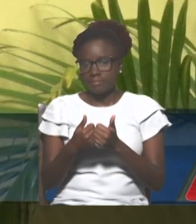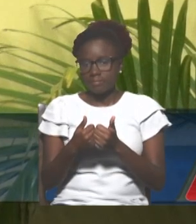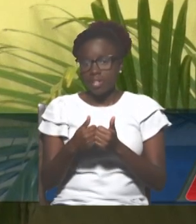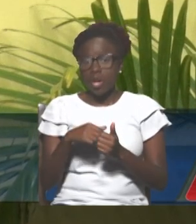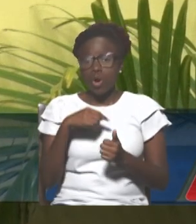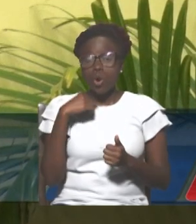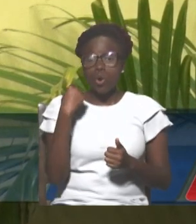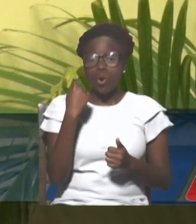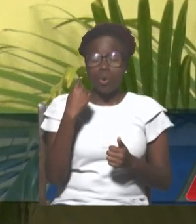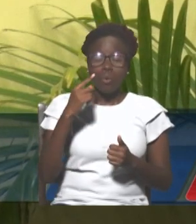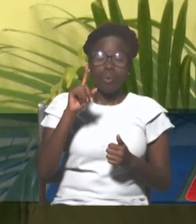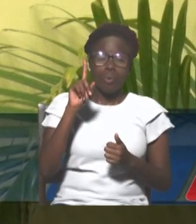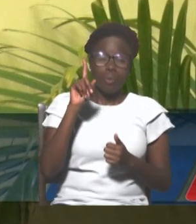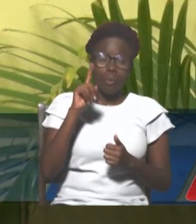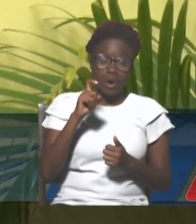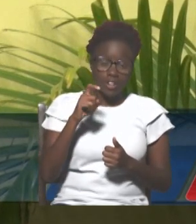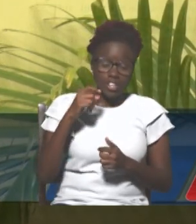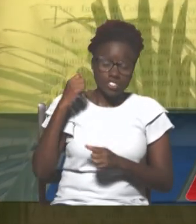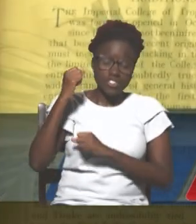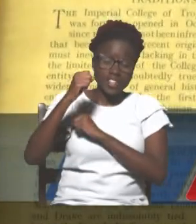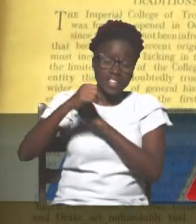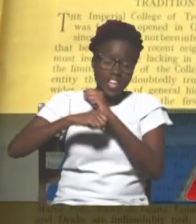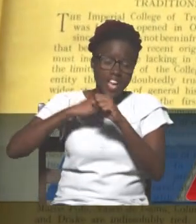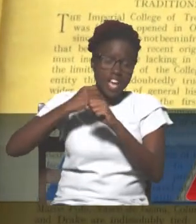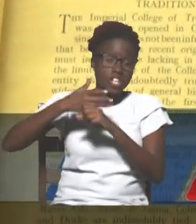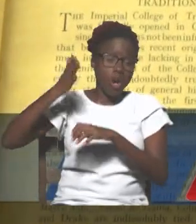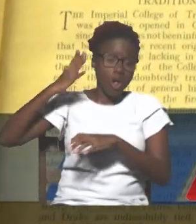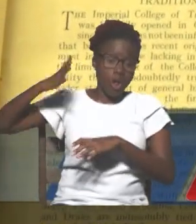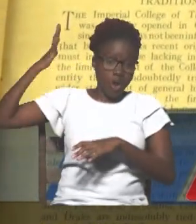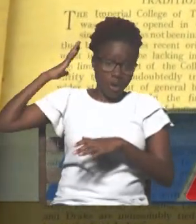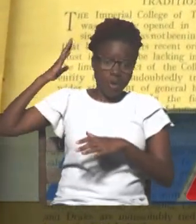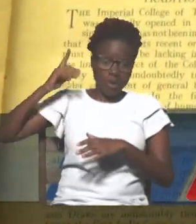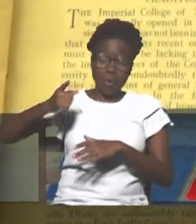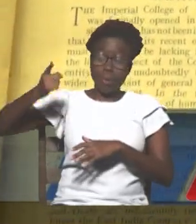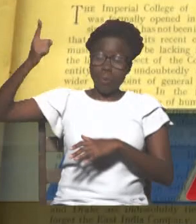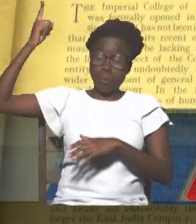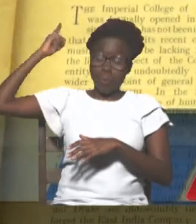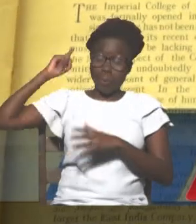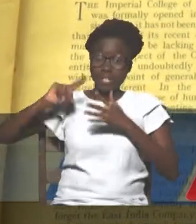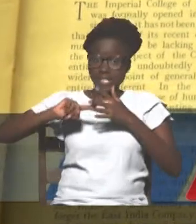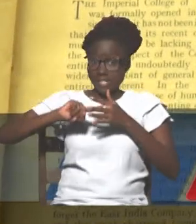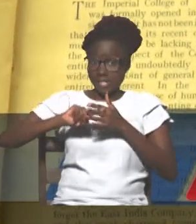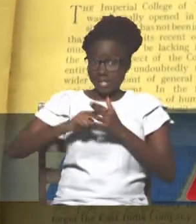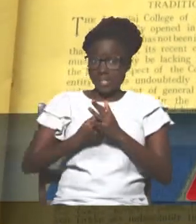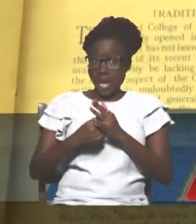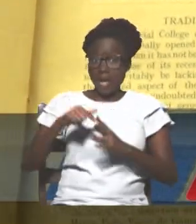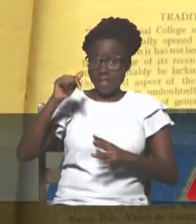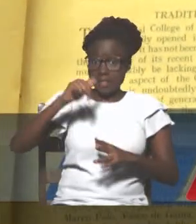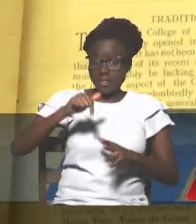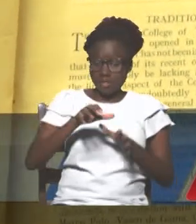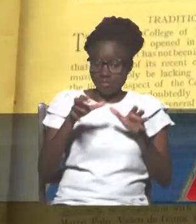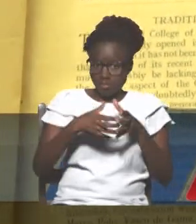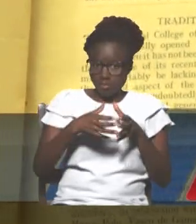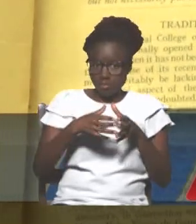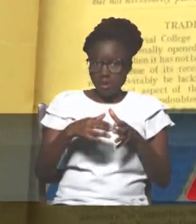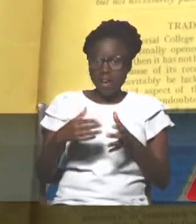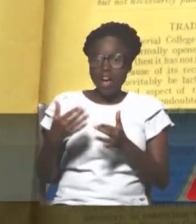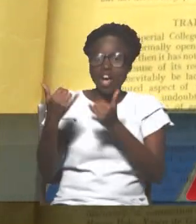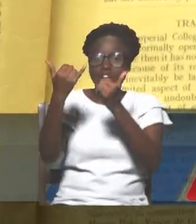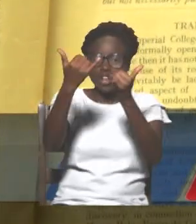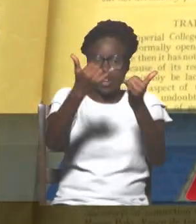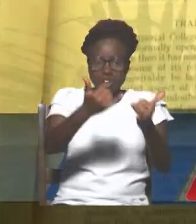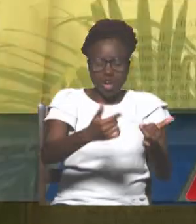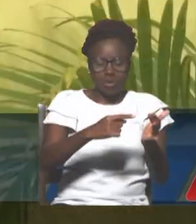a century ago. Professor Wuddivira added that the publication continues to serve as a compass for